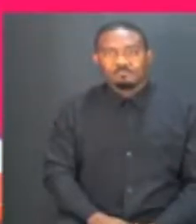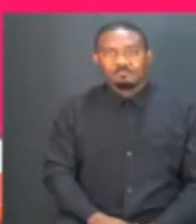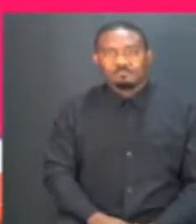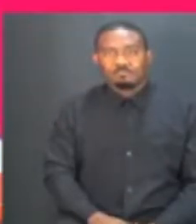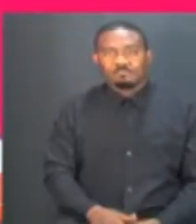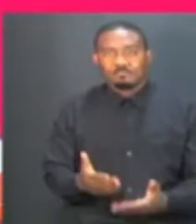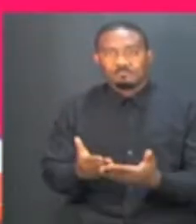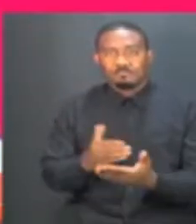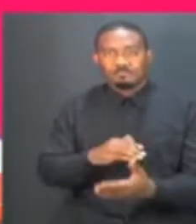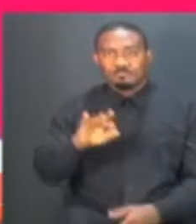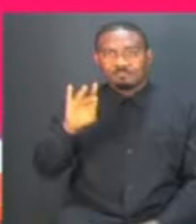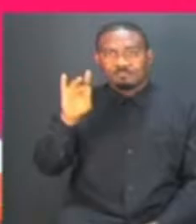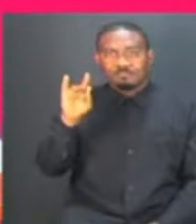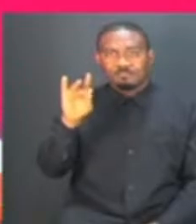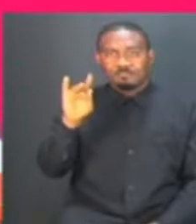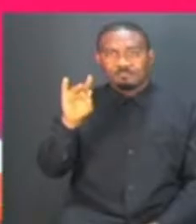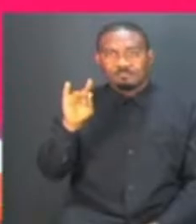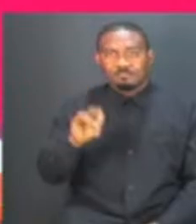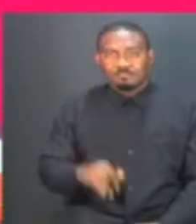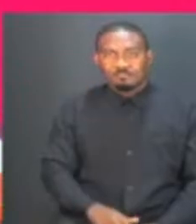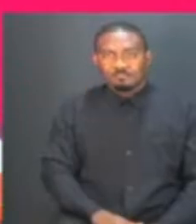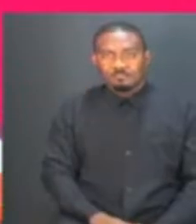page 18,